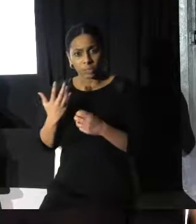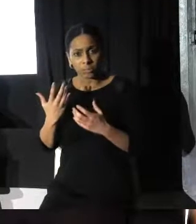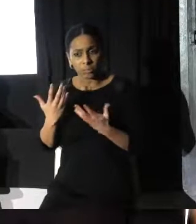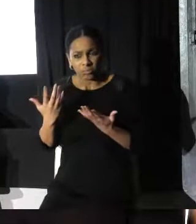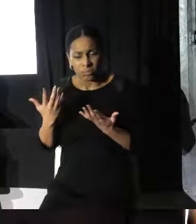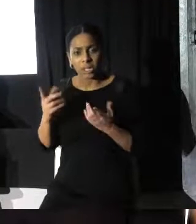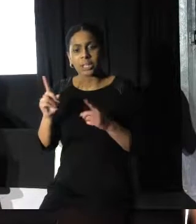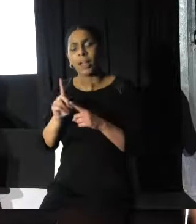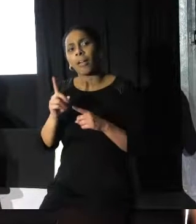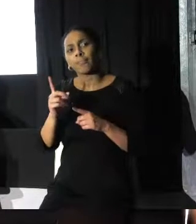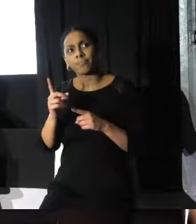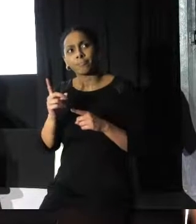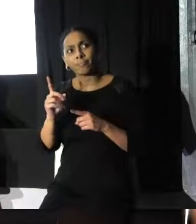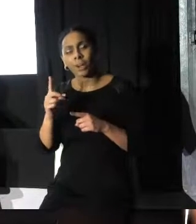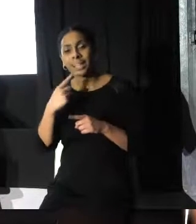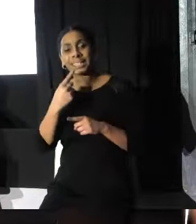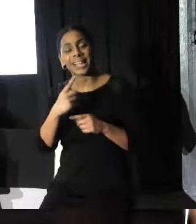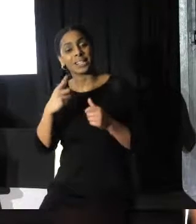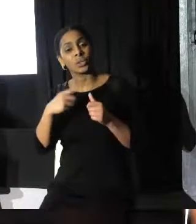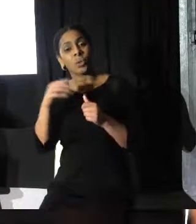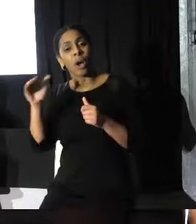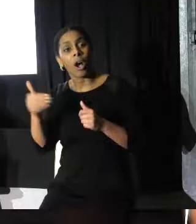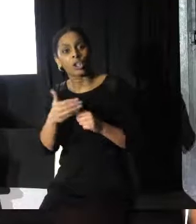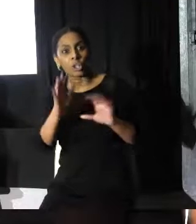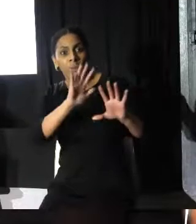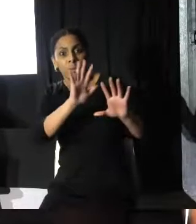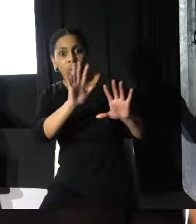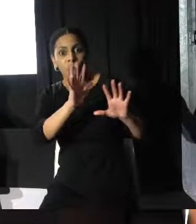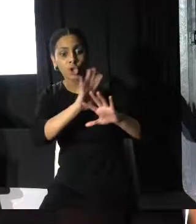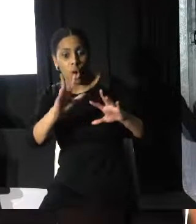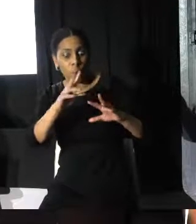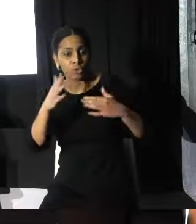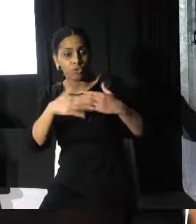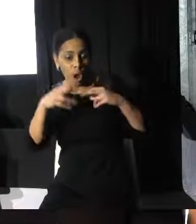to archaeologists, don't find anything else,